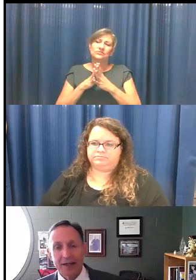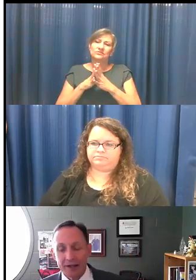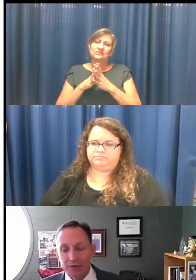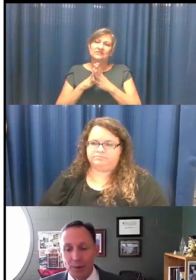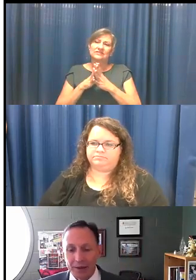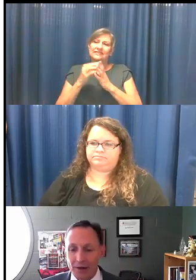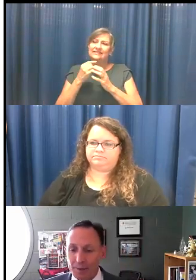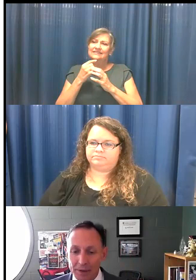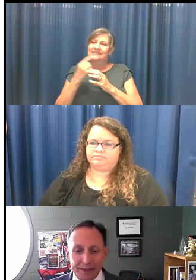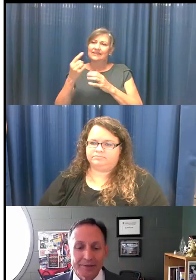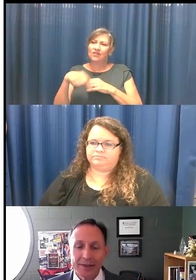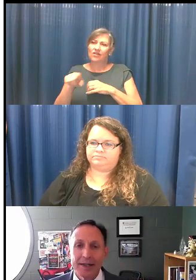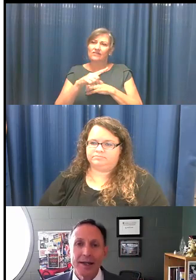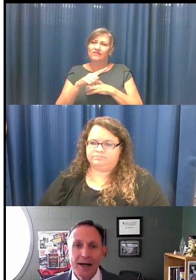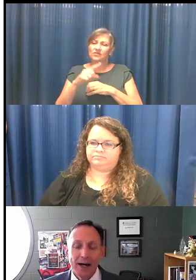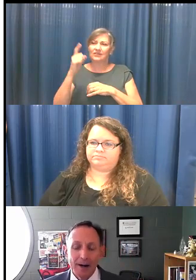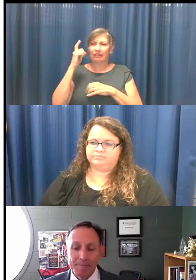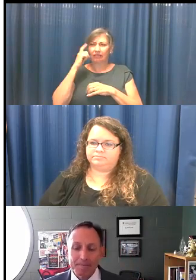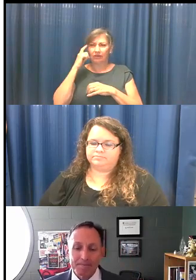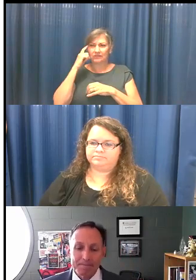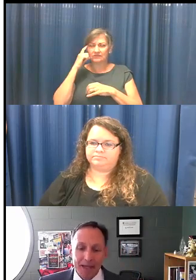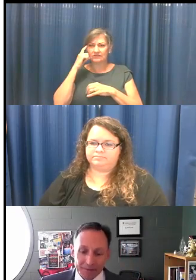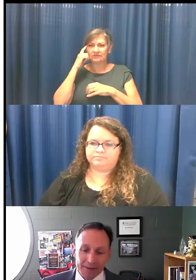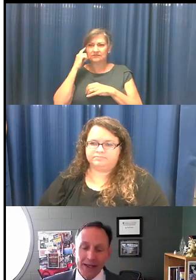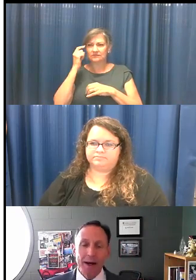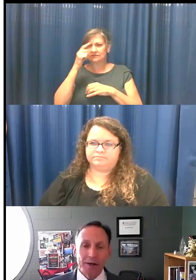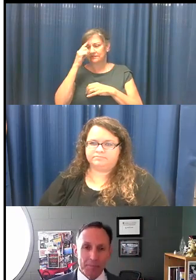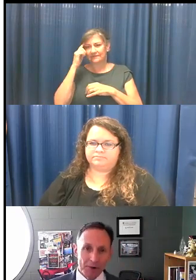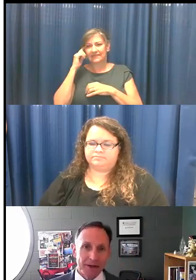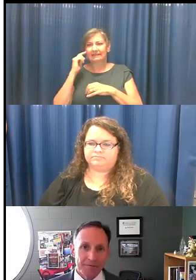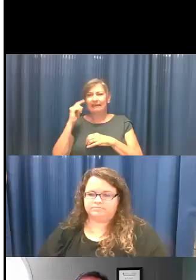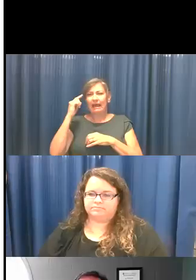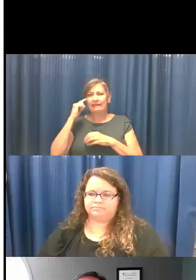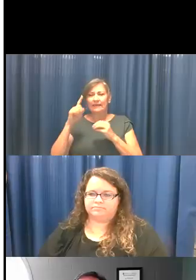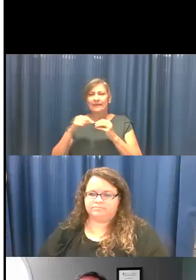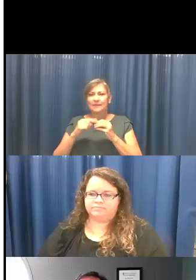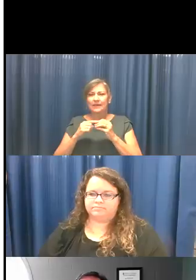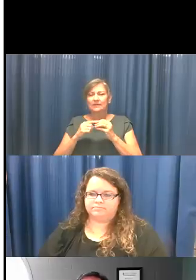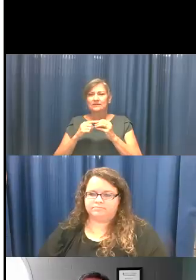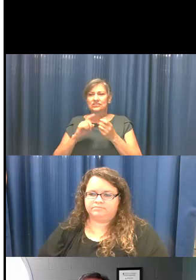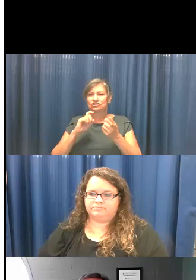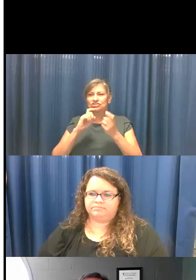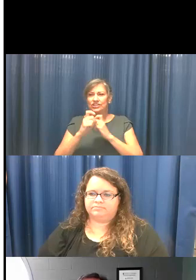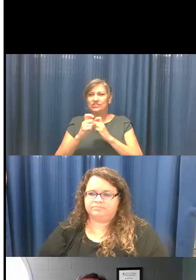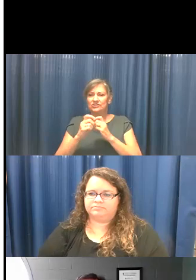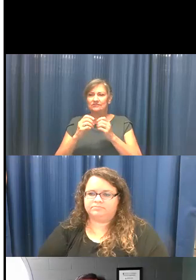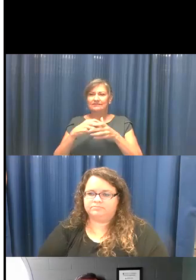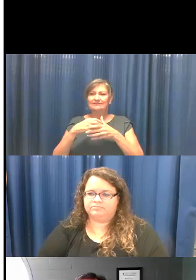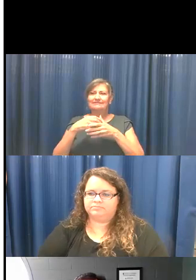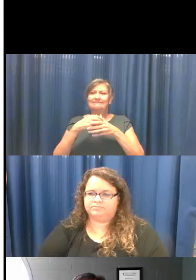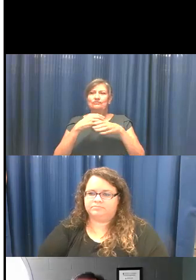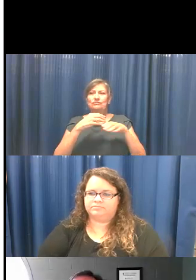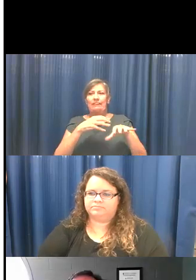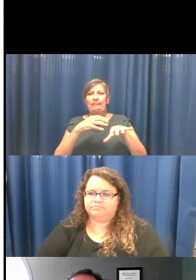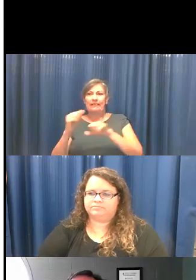in attendance with a thought, please. As I think about emerging from the pandemic and